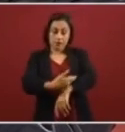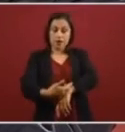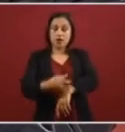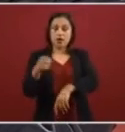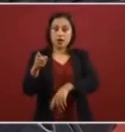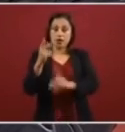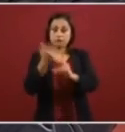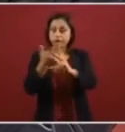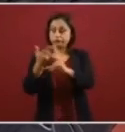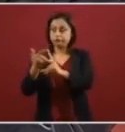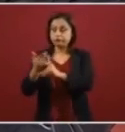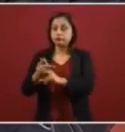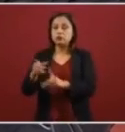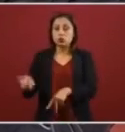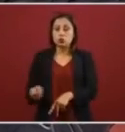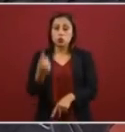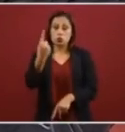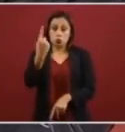víctimas